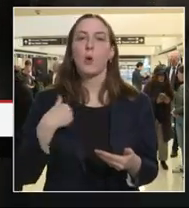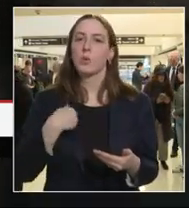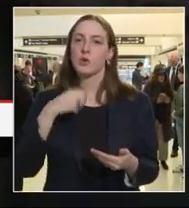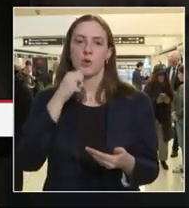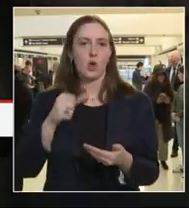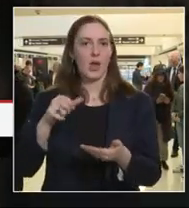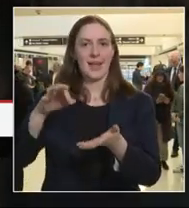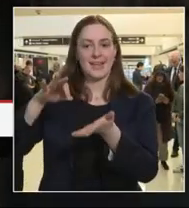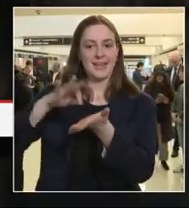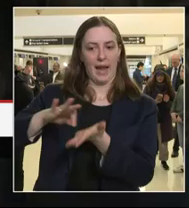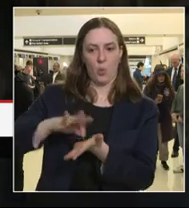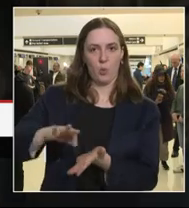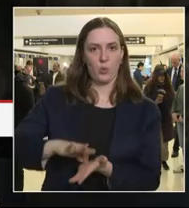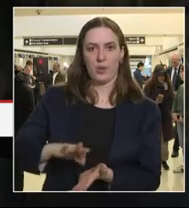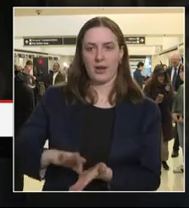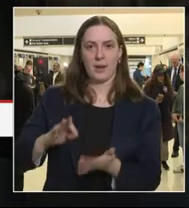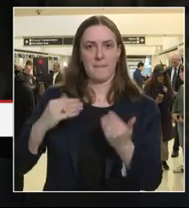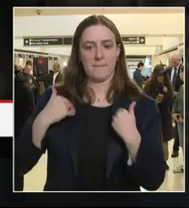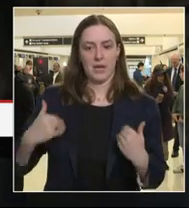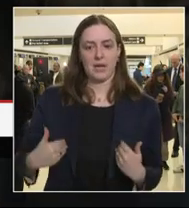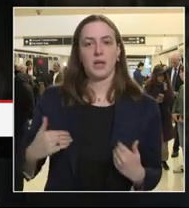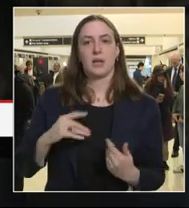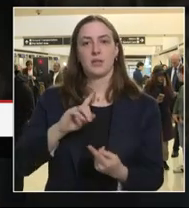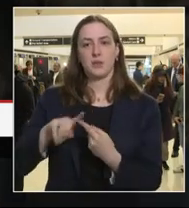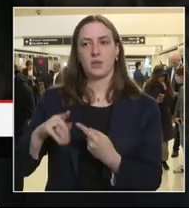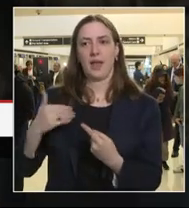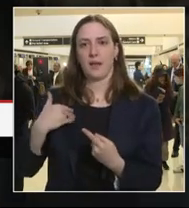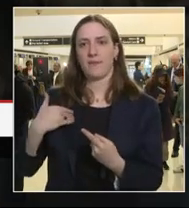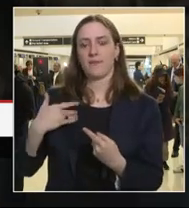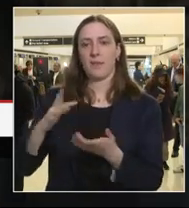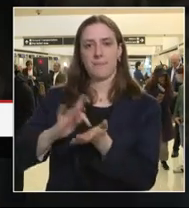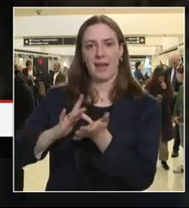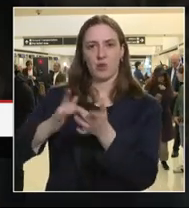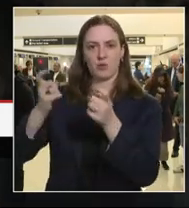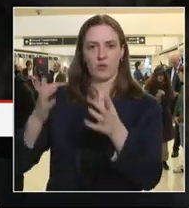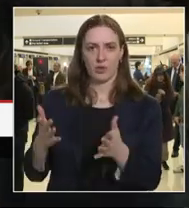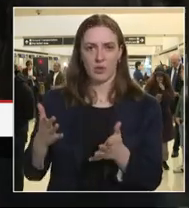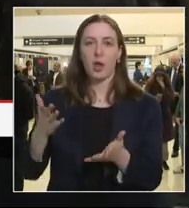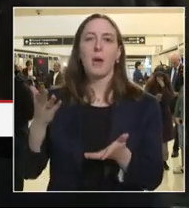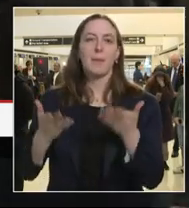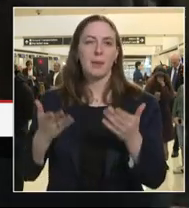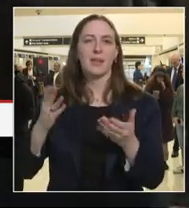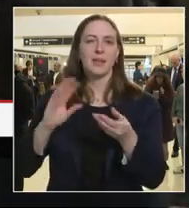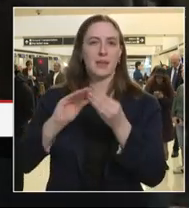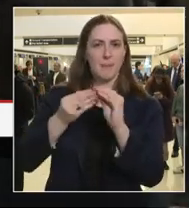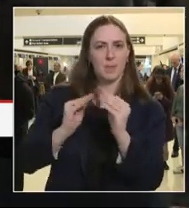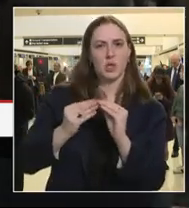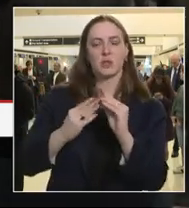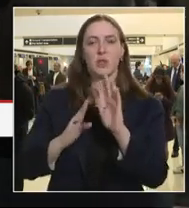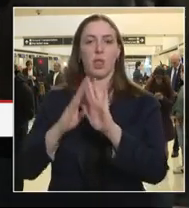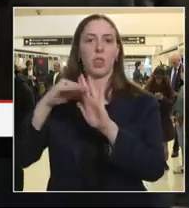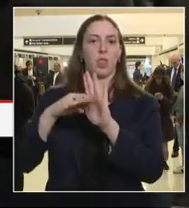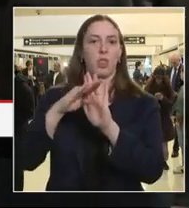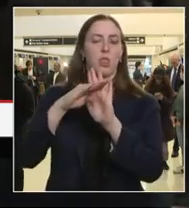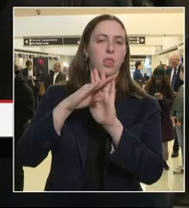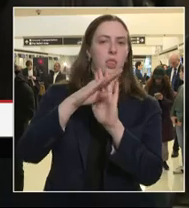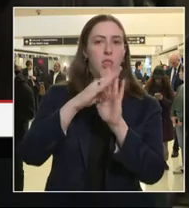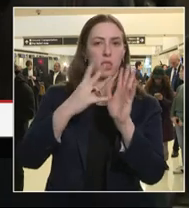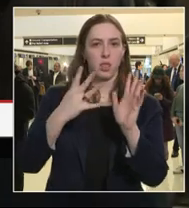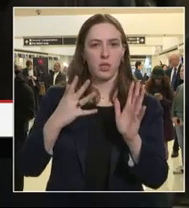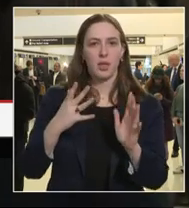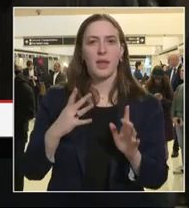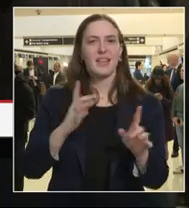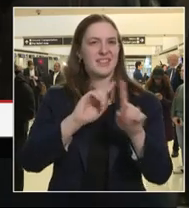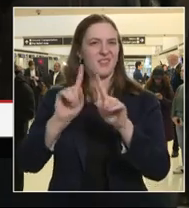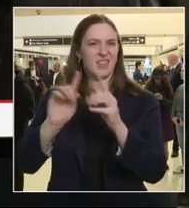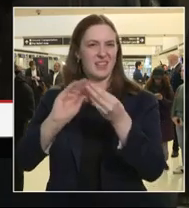any bodies until they're in the possession of the medical director. So there may be some fluctuating in numbers that other people would report, but